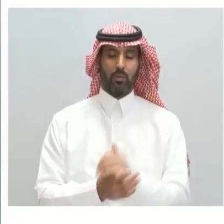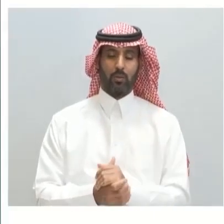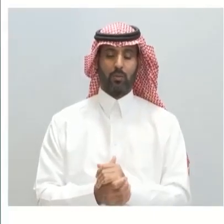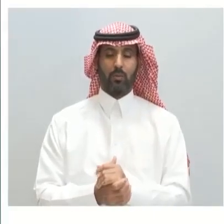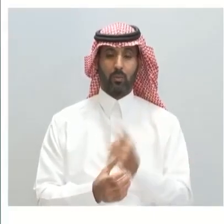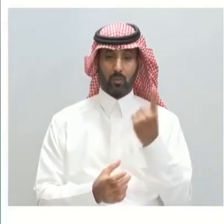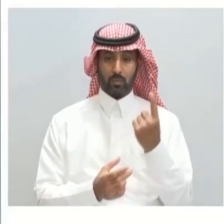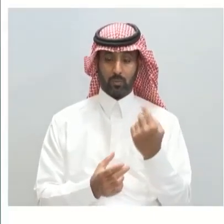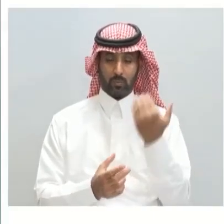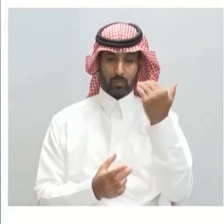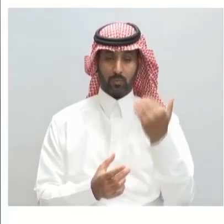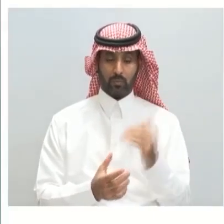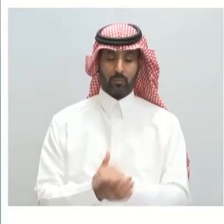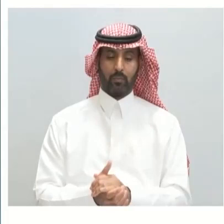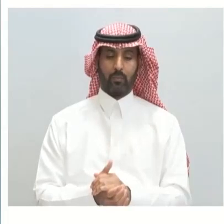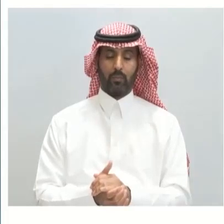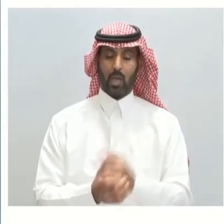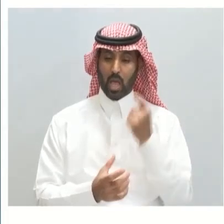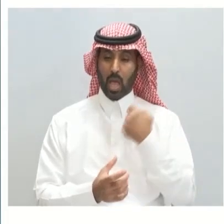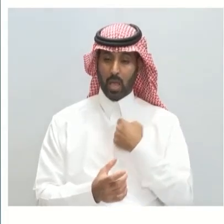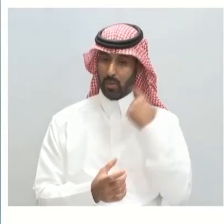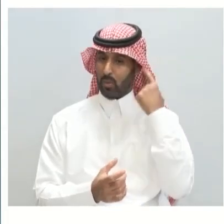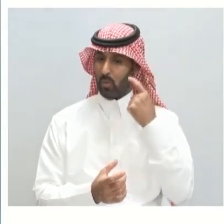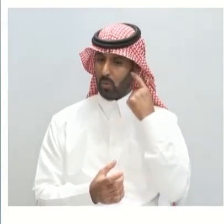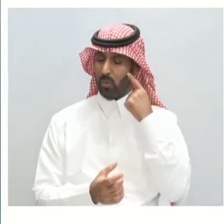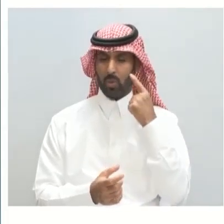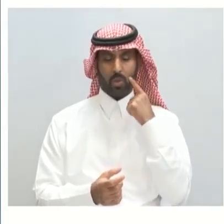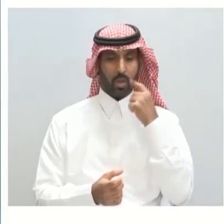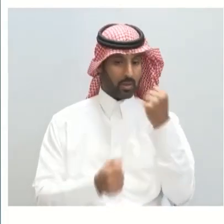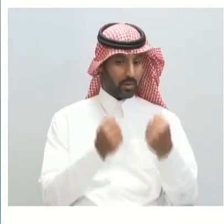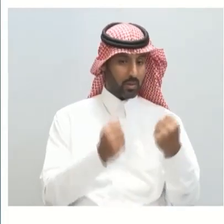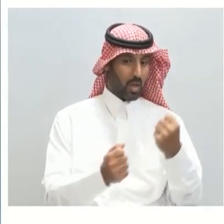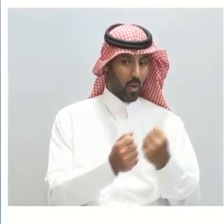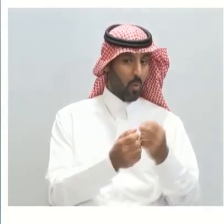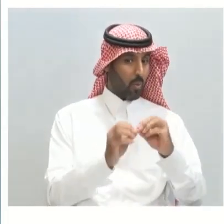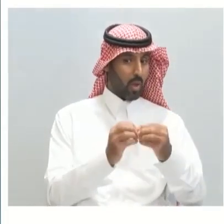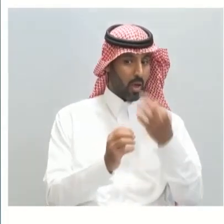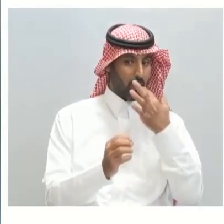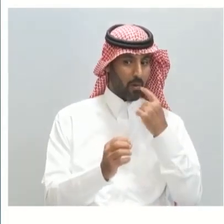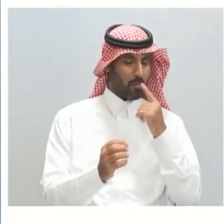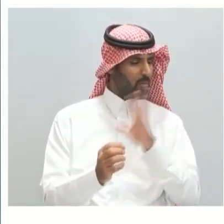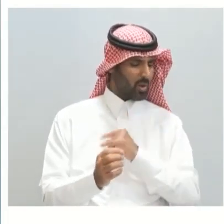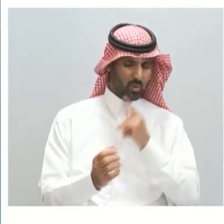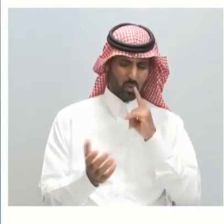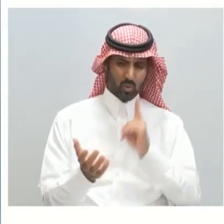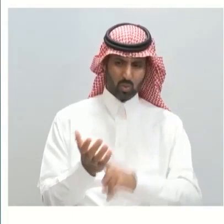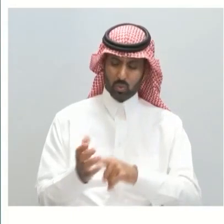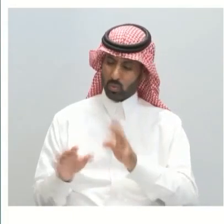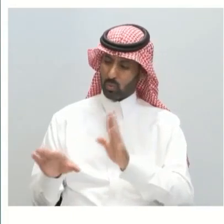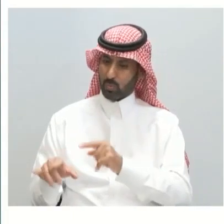At the beginning, you can see it here. I thought the truck was white. I wasn't sure you'd be here. So this is